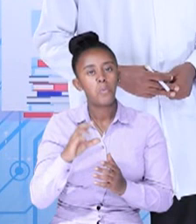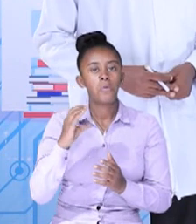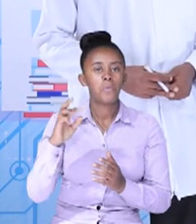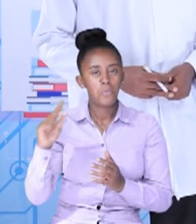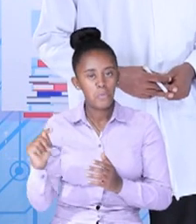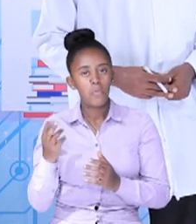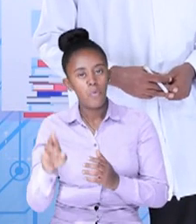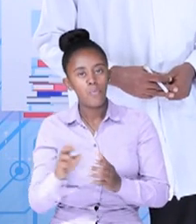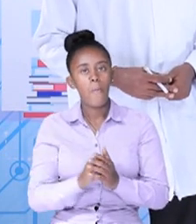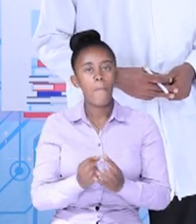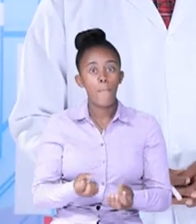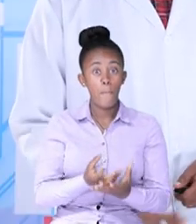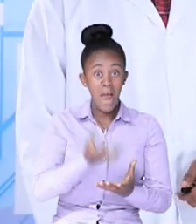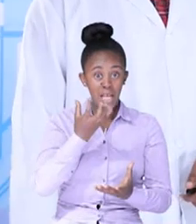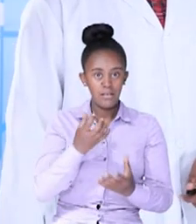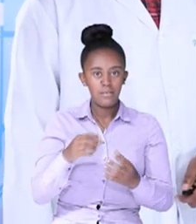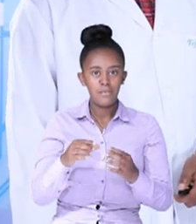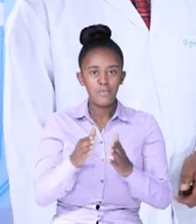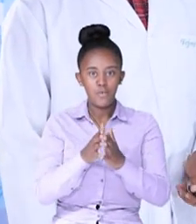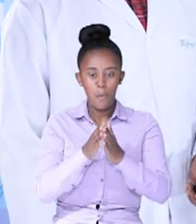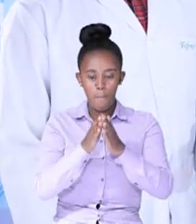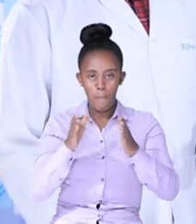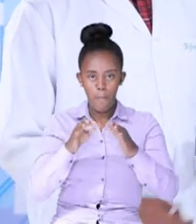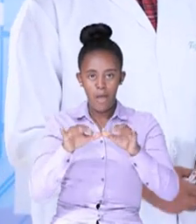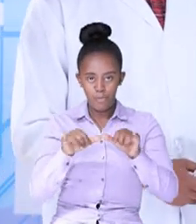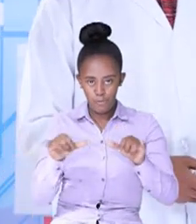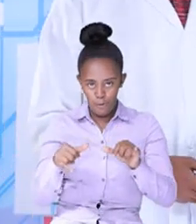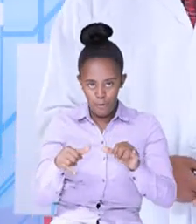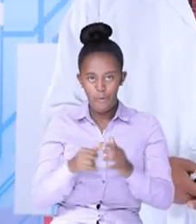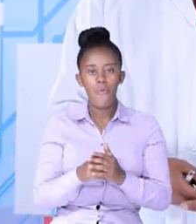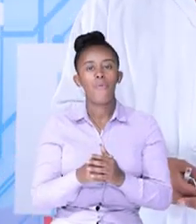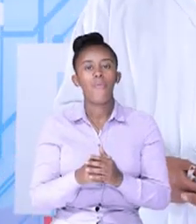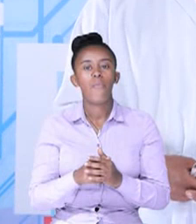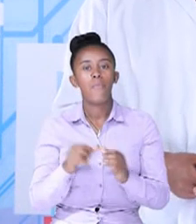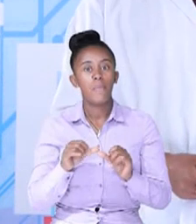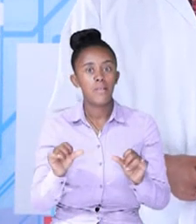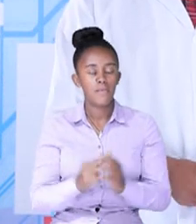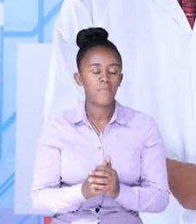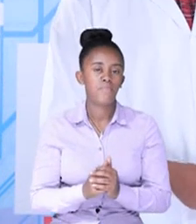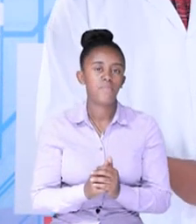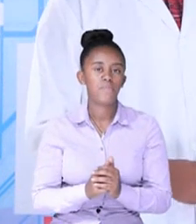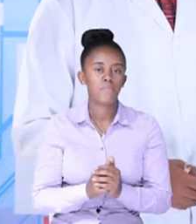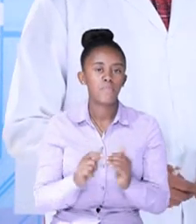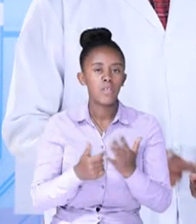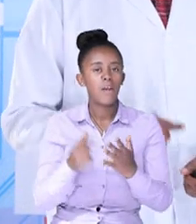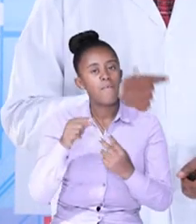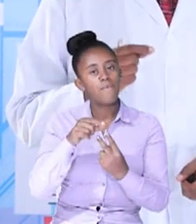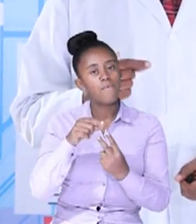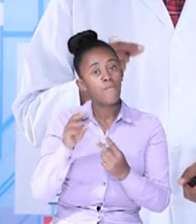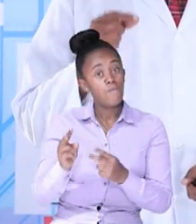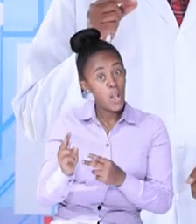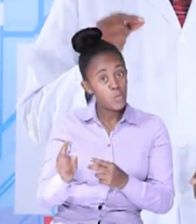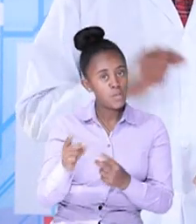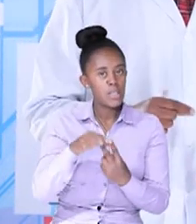the mass spectrometer. Therefore, at last we have tried to see that a velocity selector is